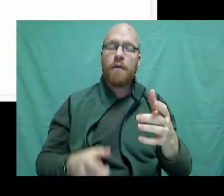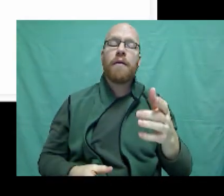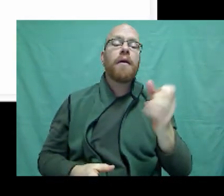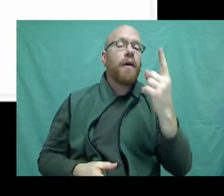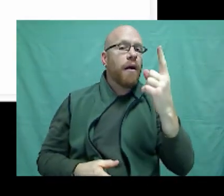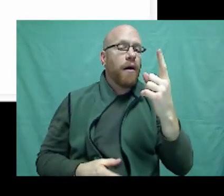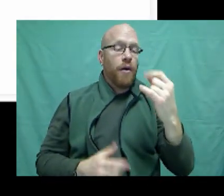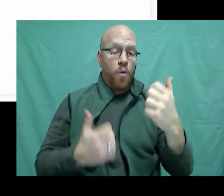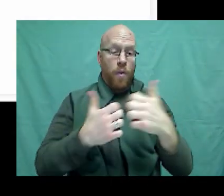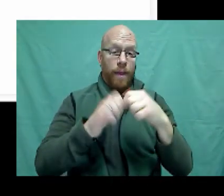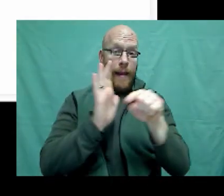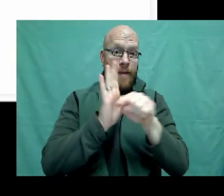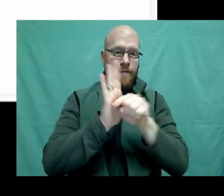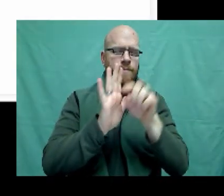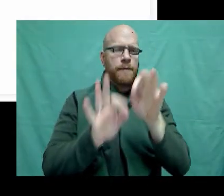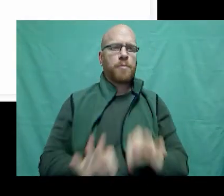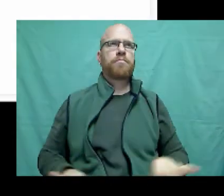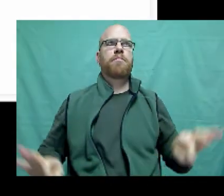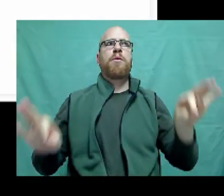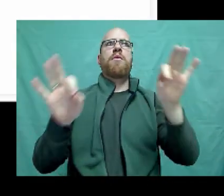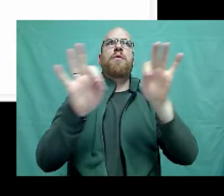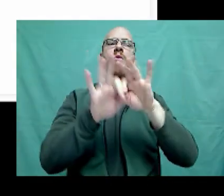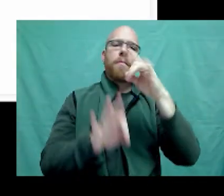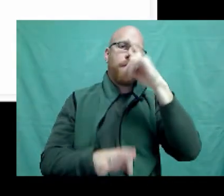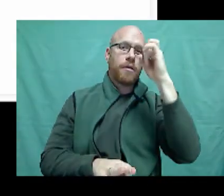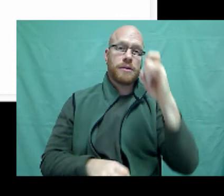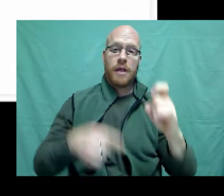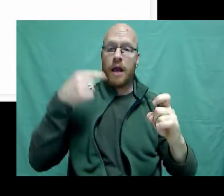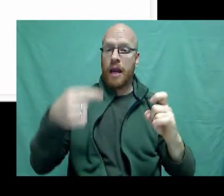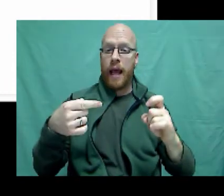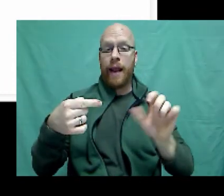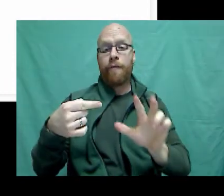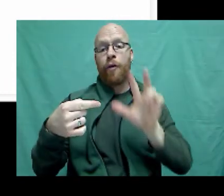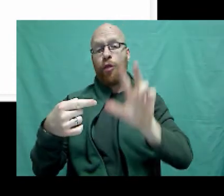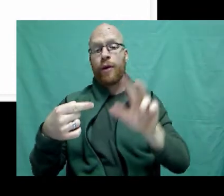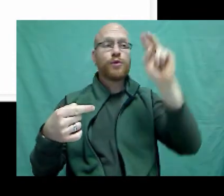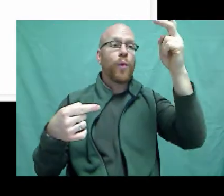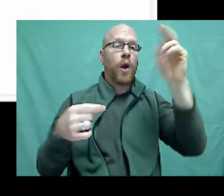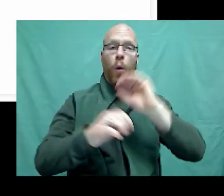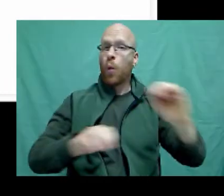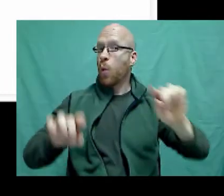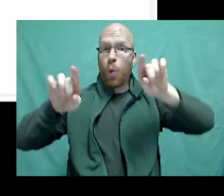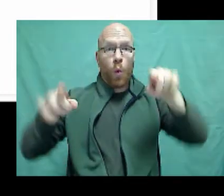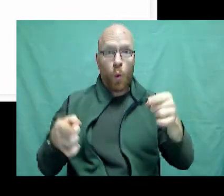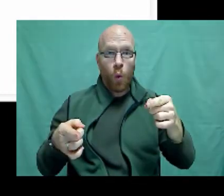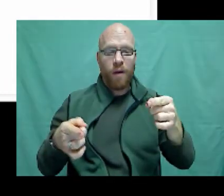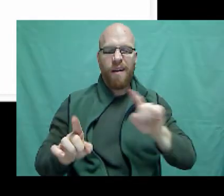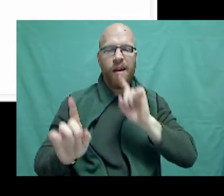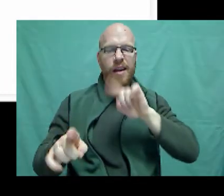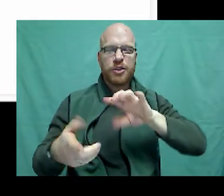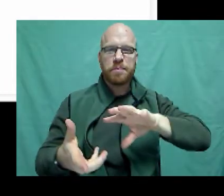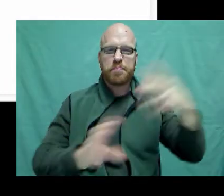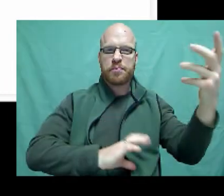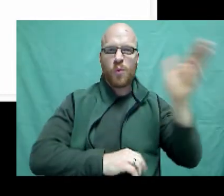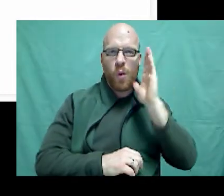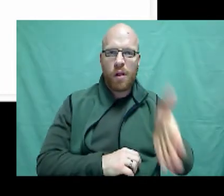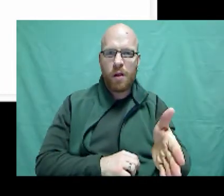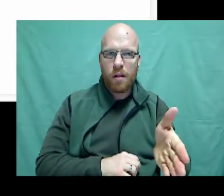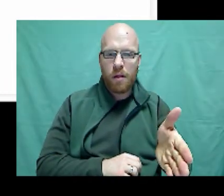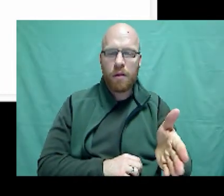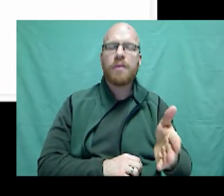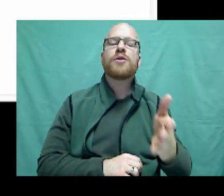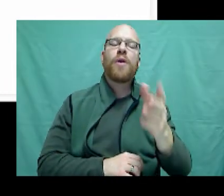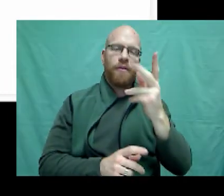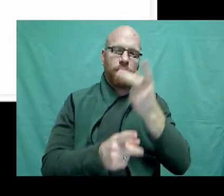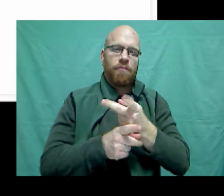parentheses. When you have a negative number, it's especially important because if you put in your calculator negative 3 squared, you're going to get the